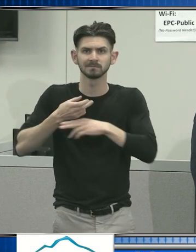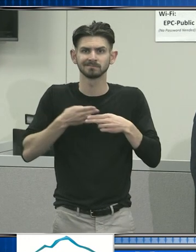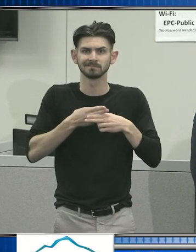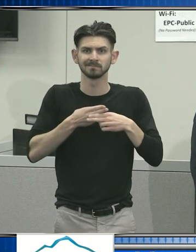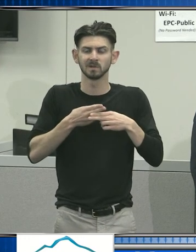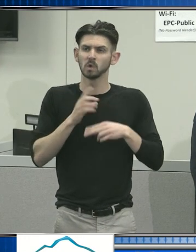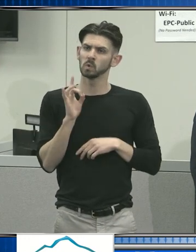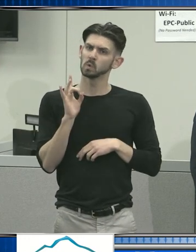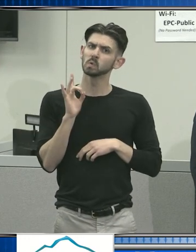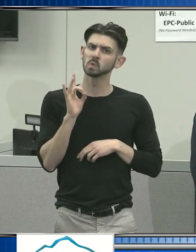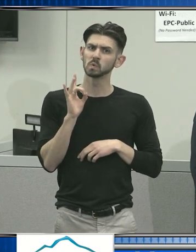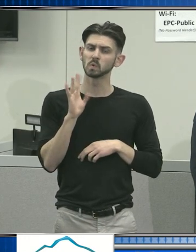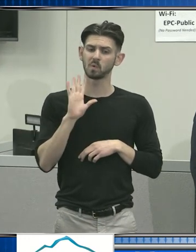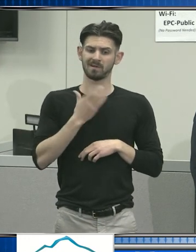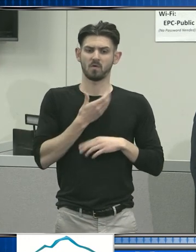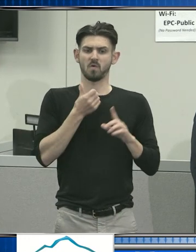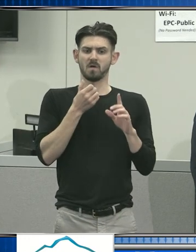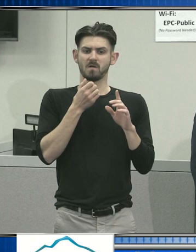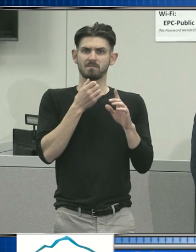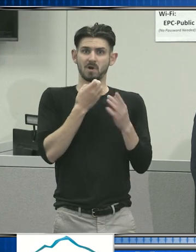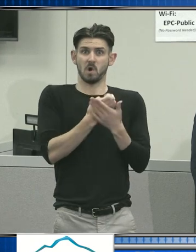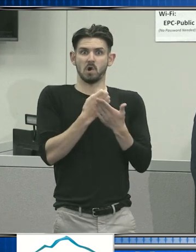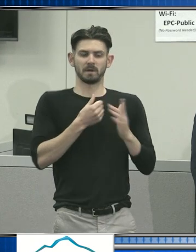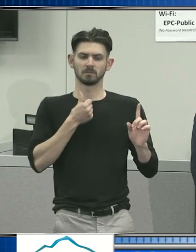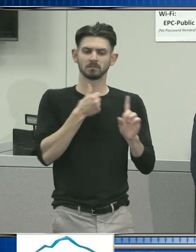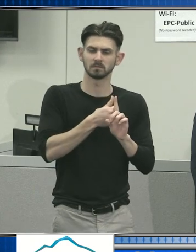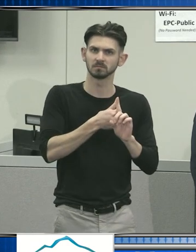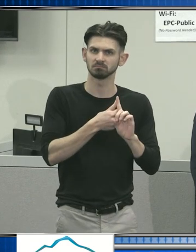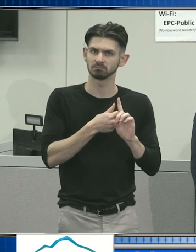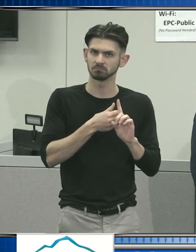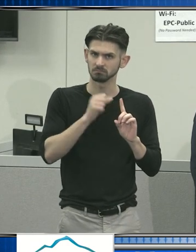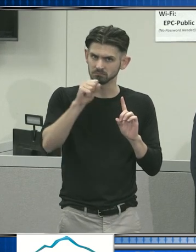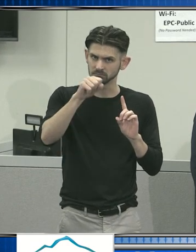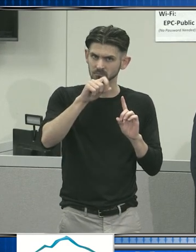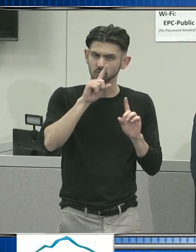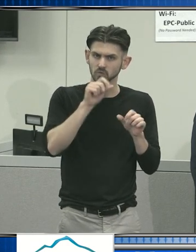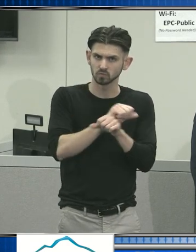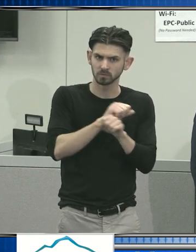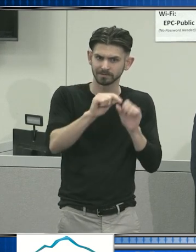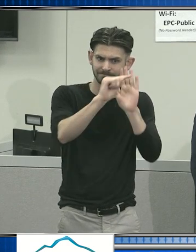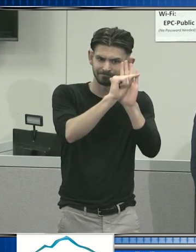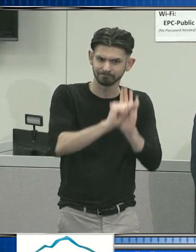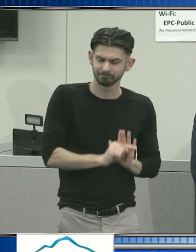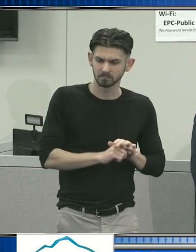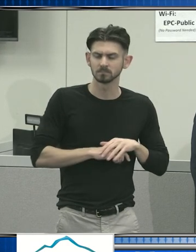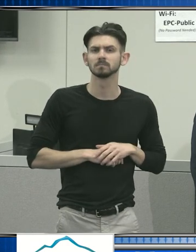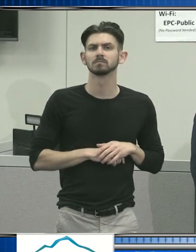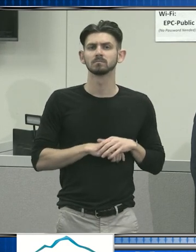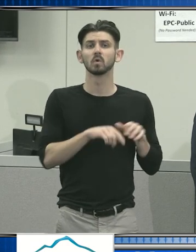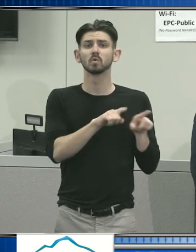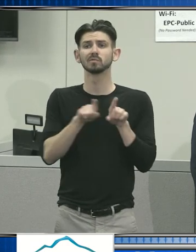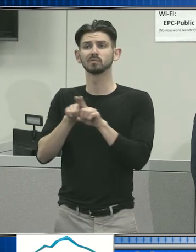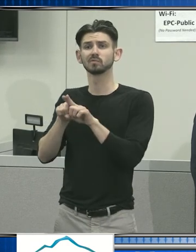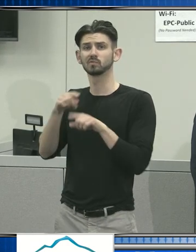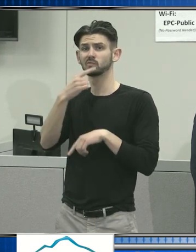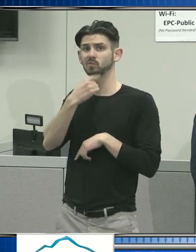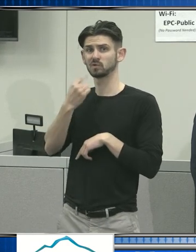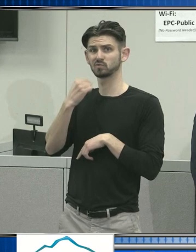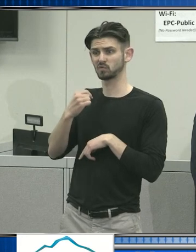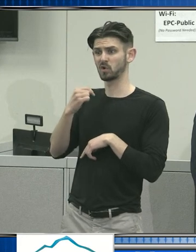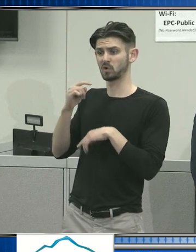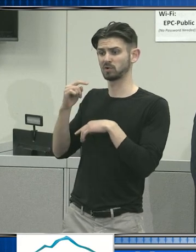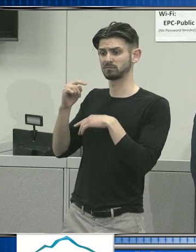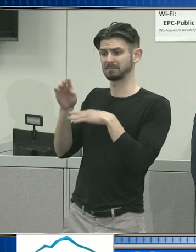that sector of the economy. But it's a creative sector of the economy, and I met with the restaurant industry yesterday,